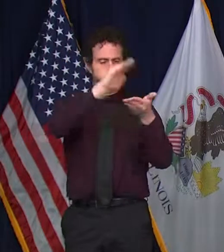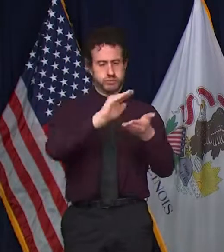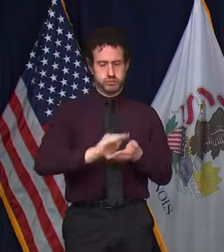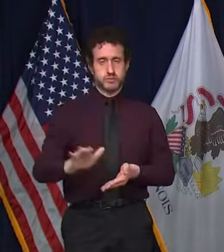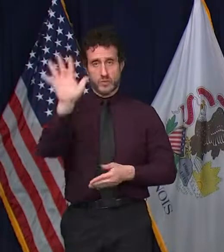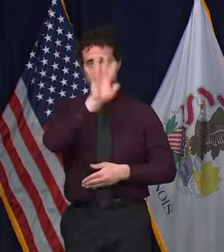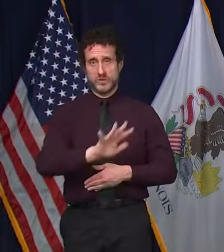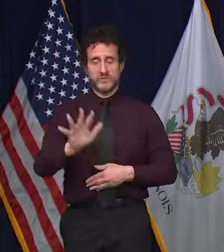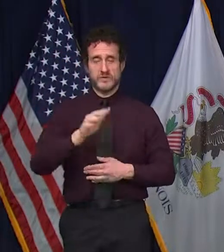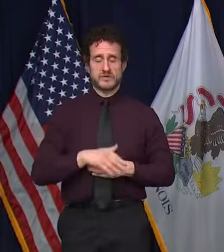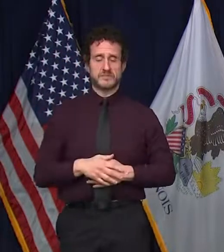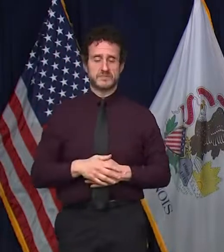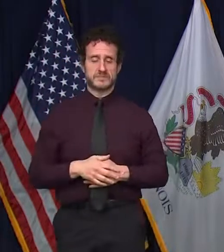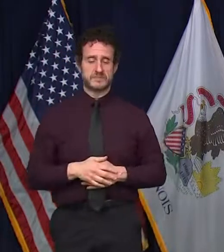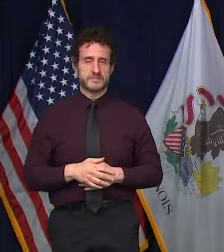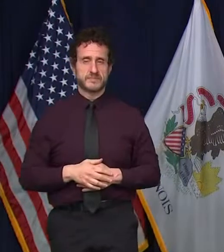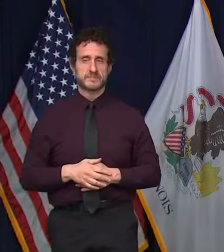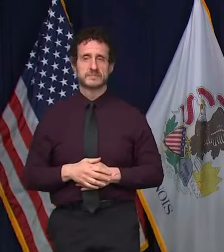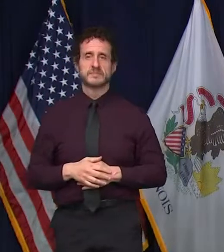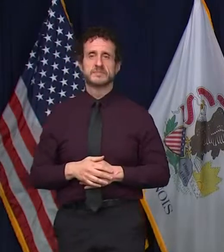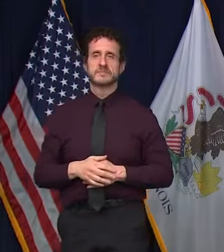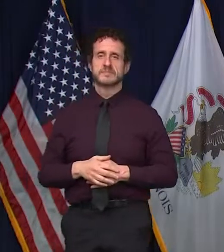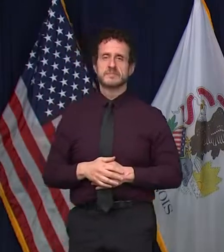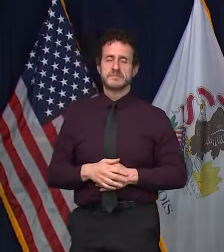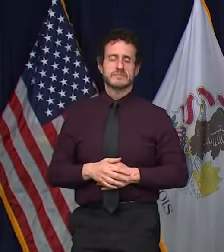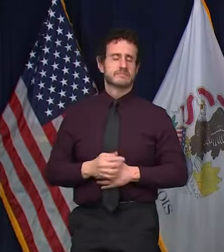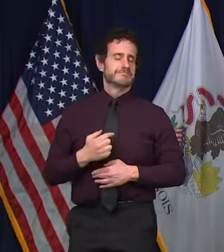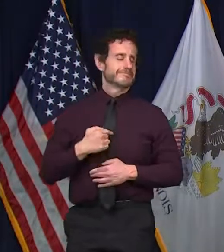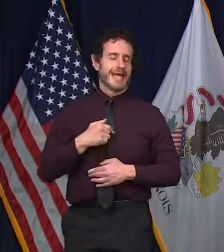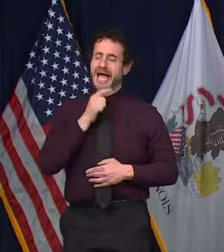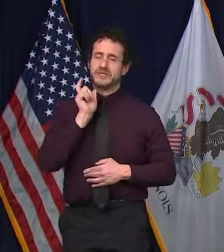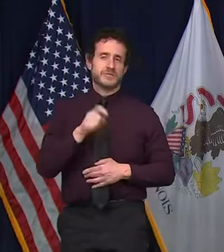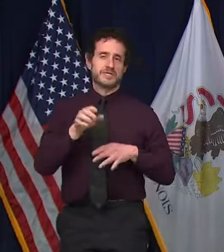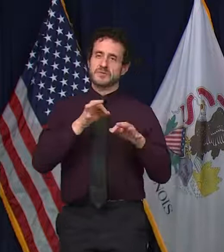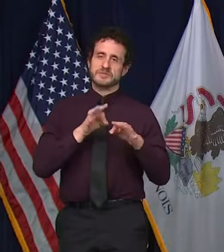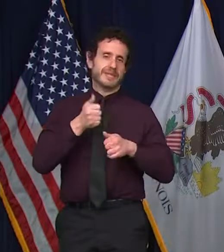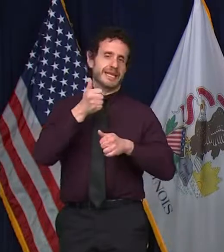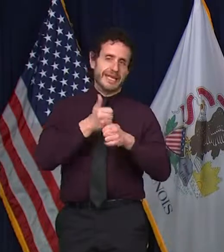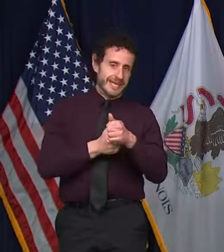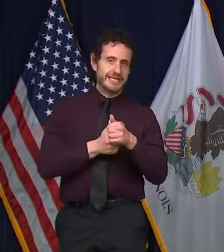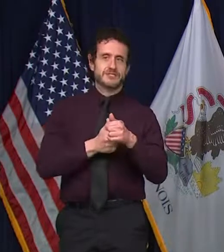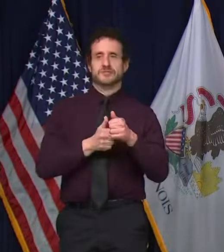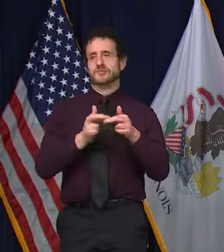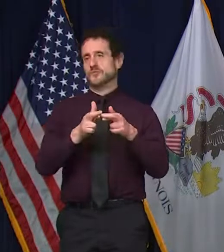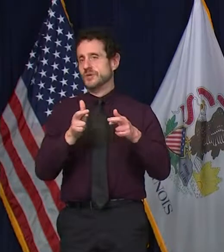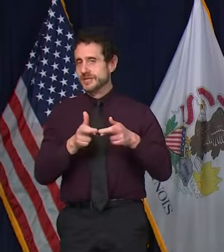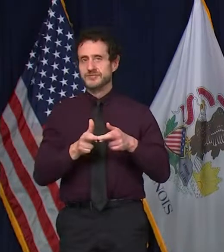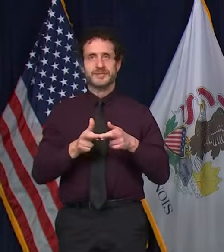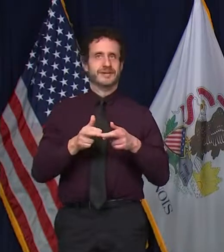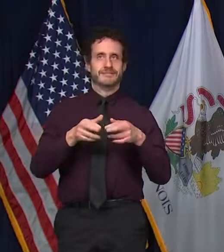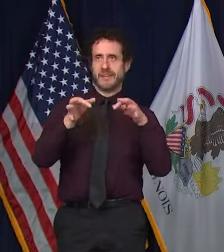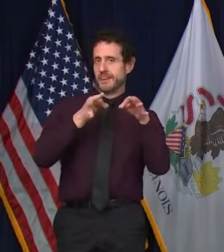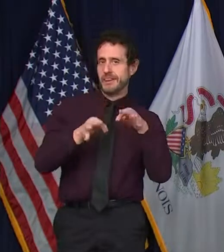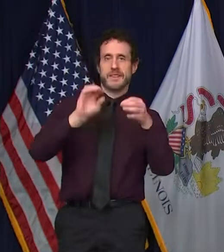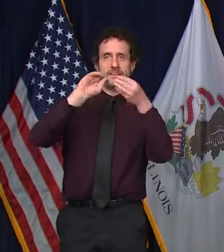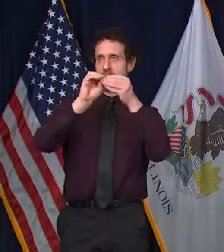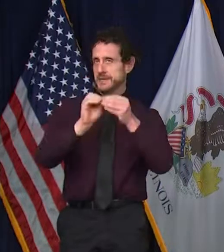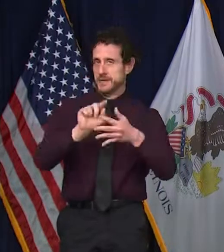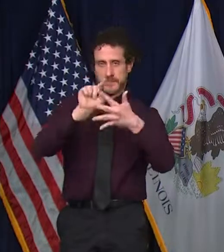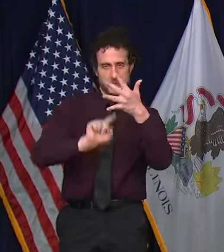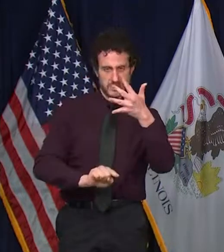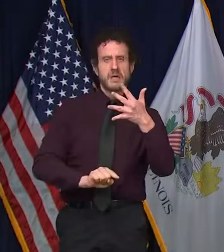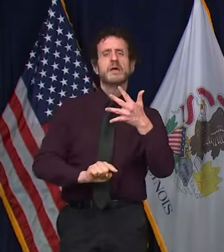of reviewing each individual region for you again today, all of the data for every region, which is updated